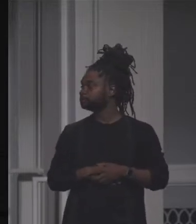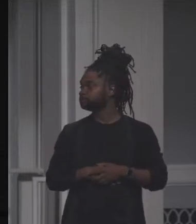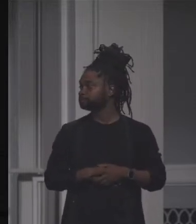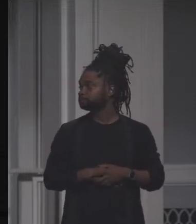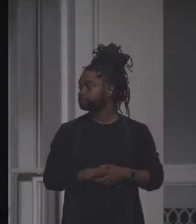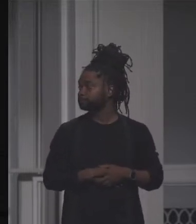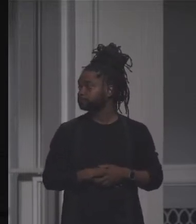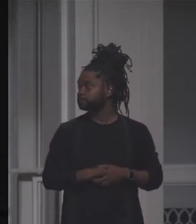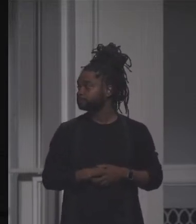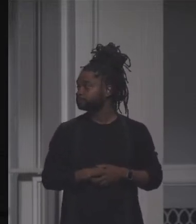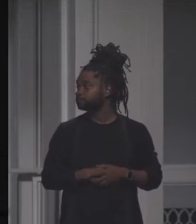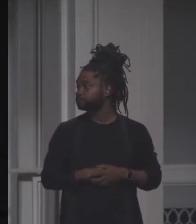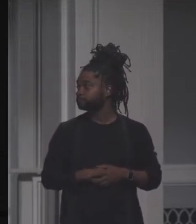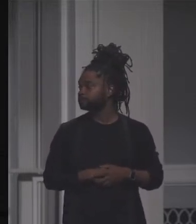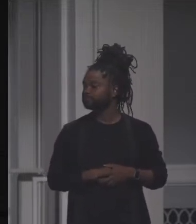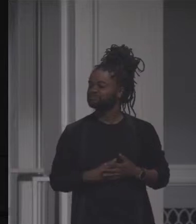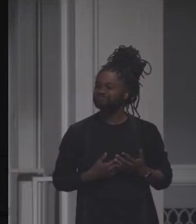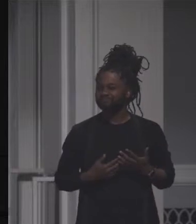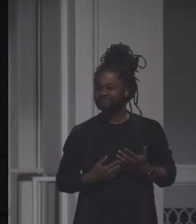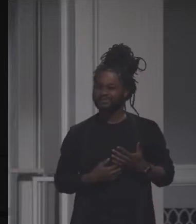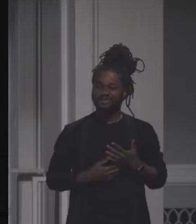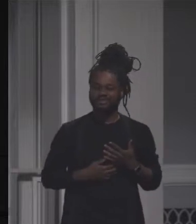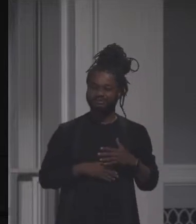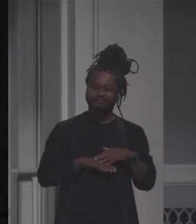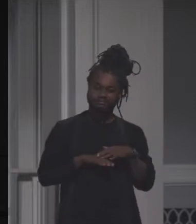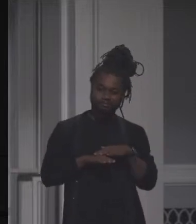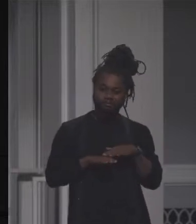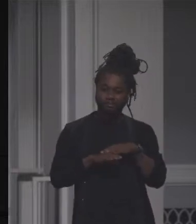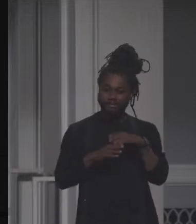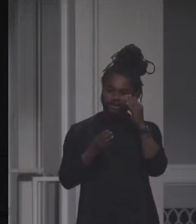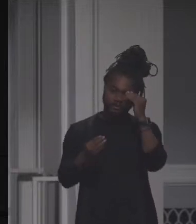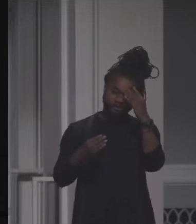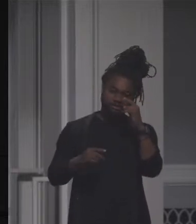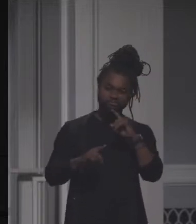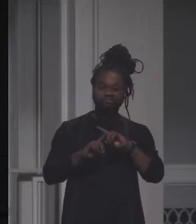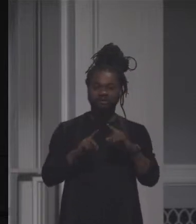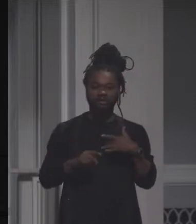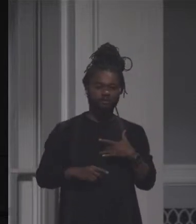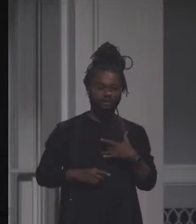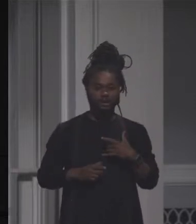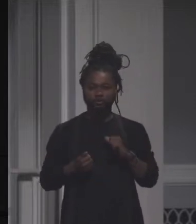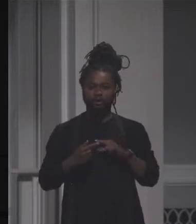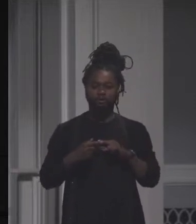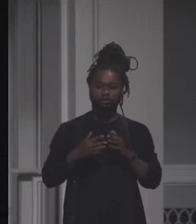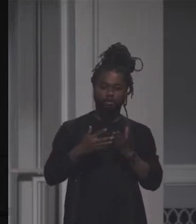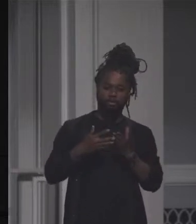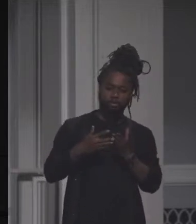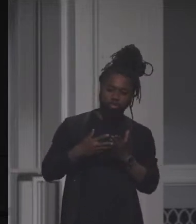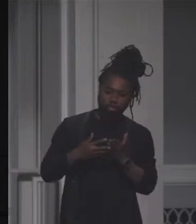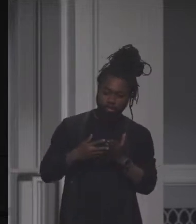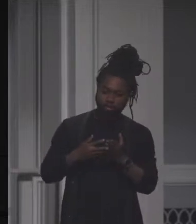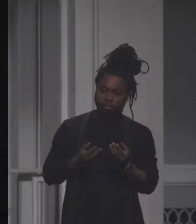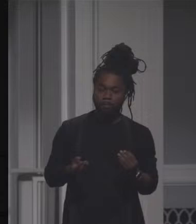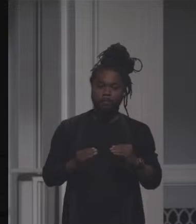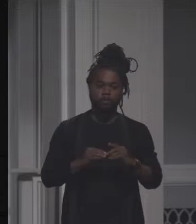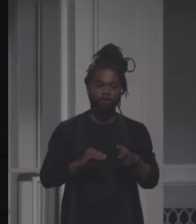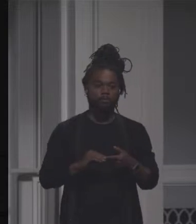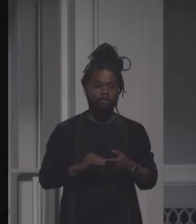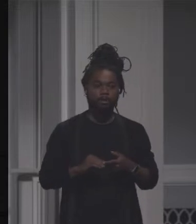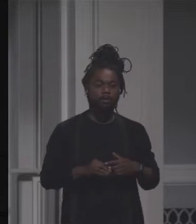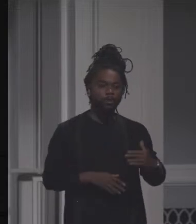And this wasn't much to go on, but it felt like another crack in the wall between what I